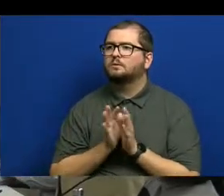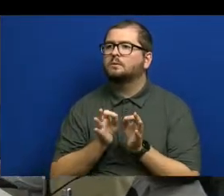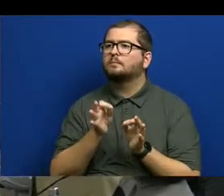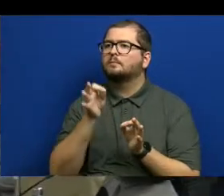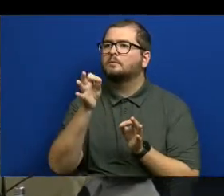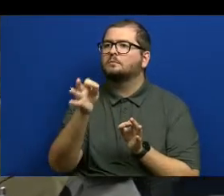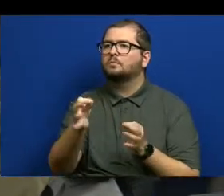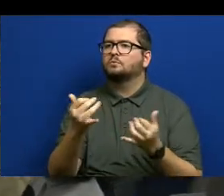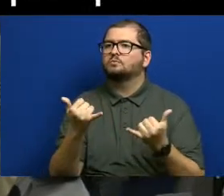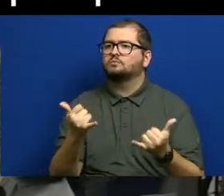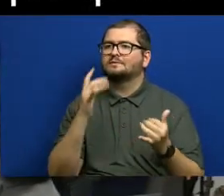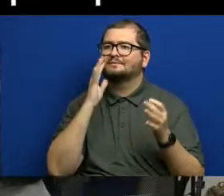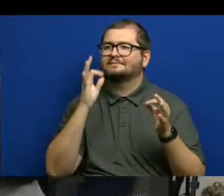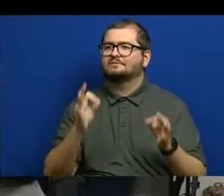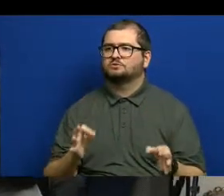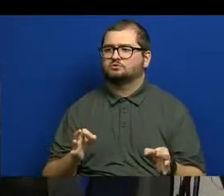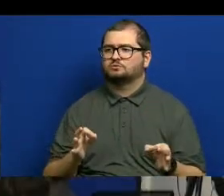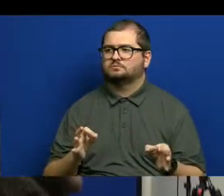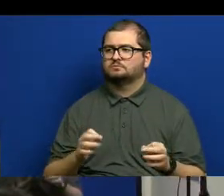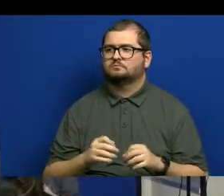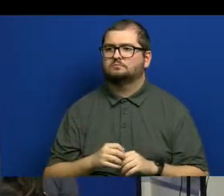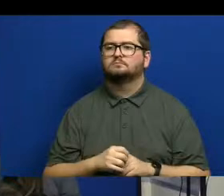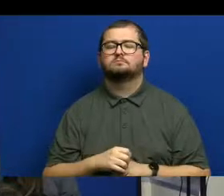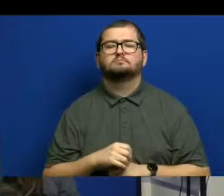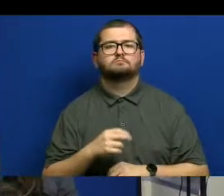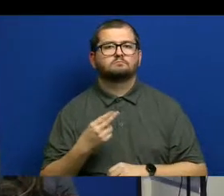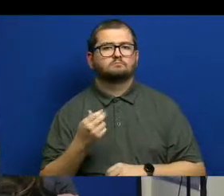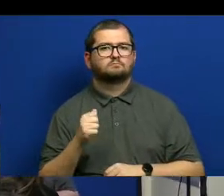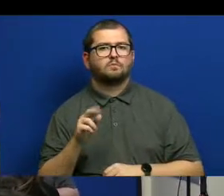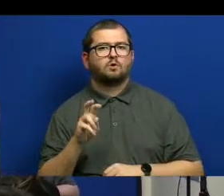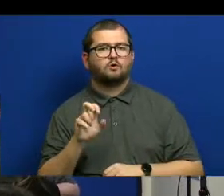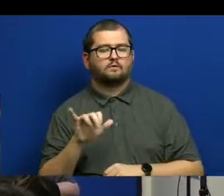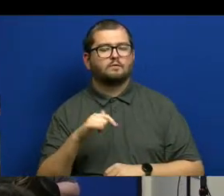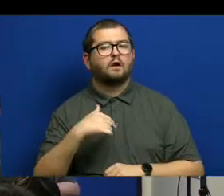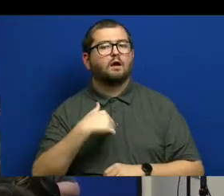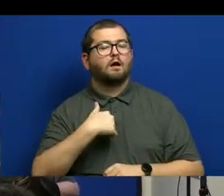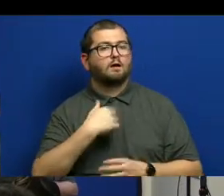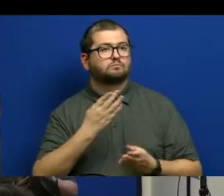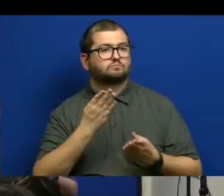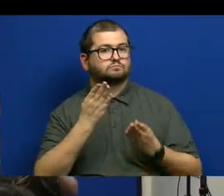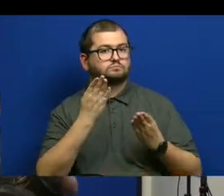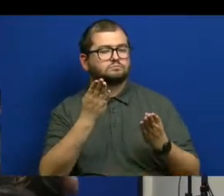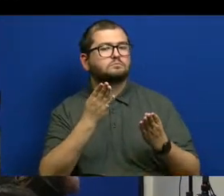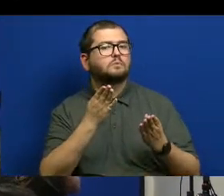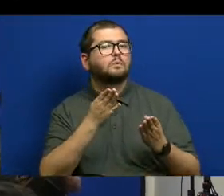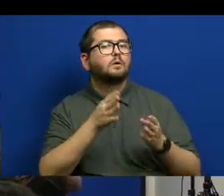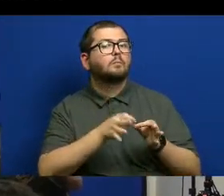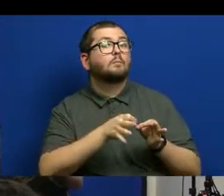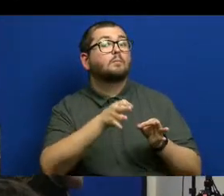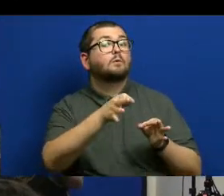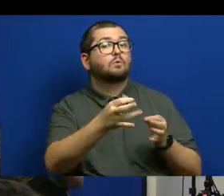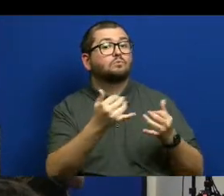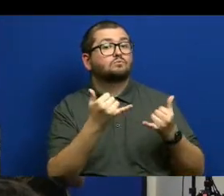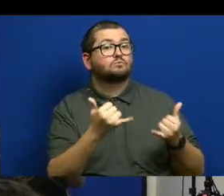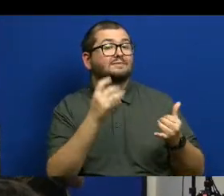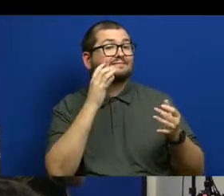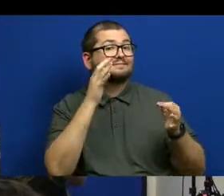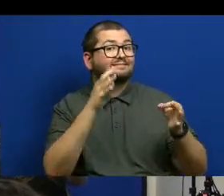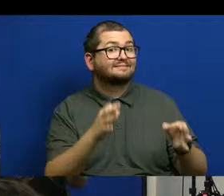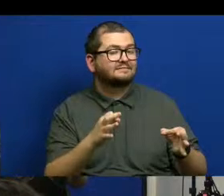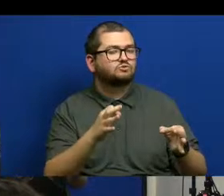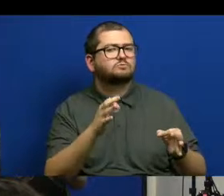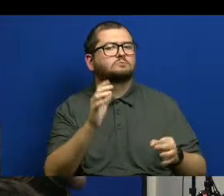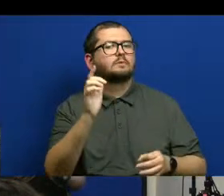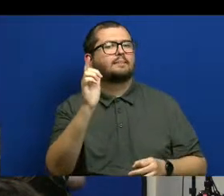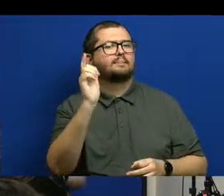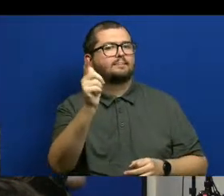postpone today's decision? This is Harvey. I recommend that we postpone today's decision to a later